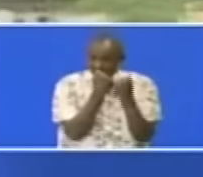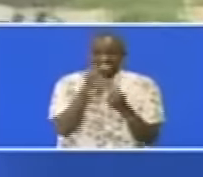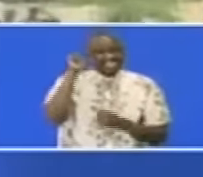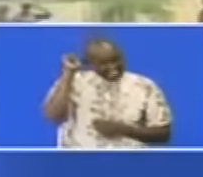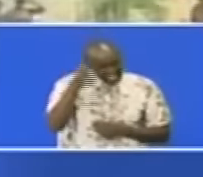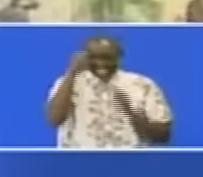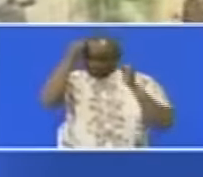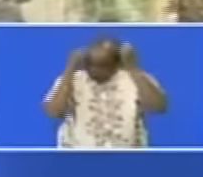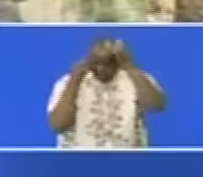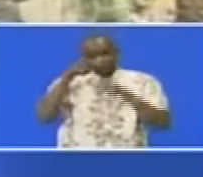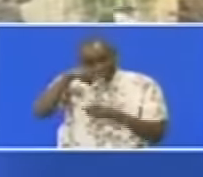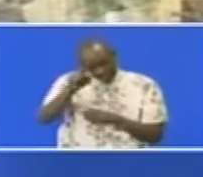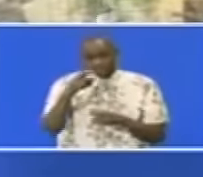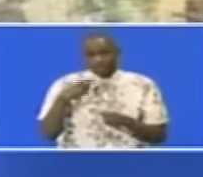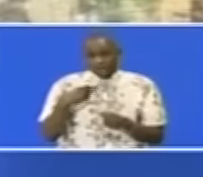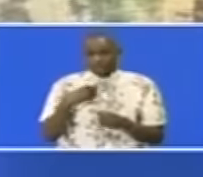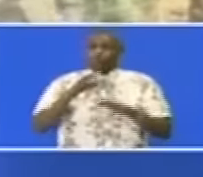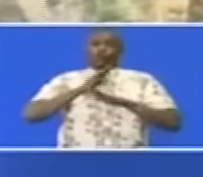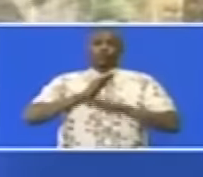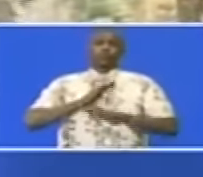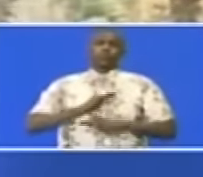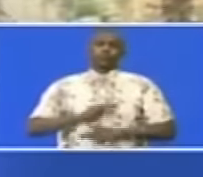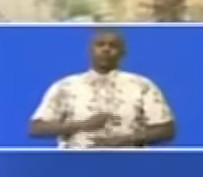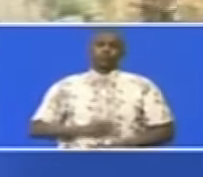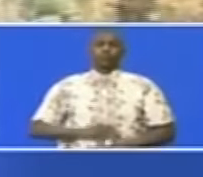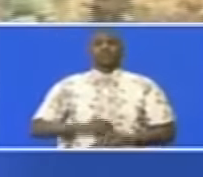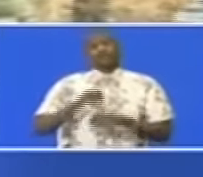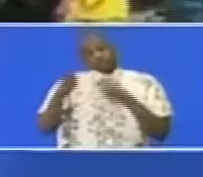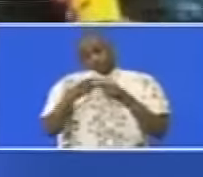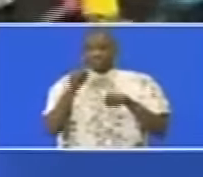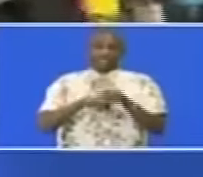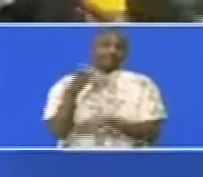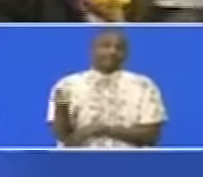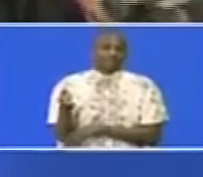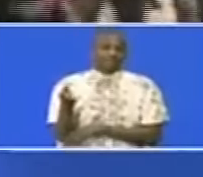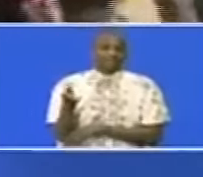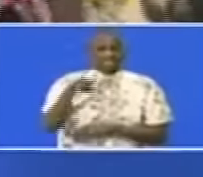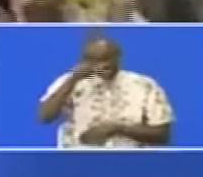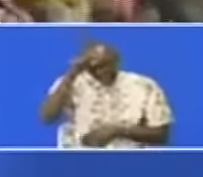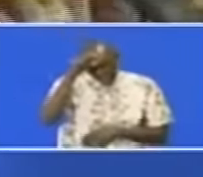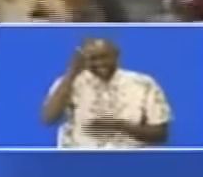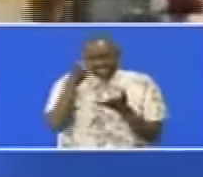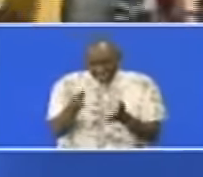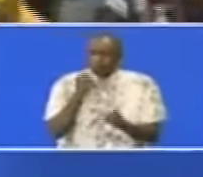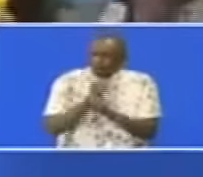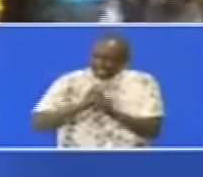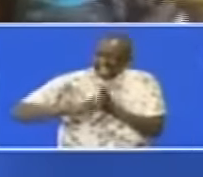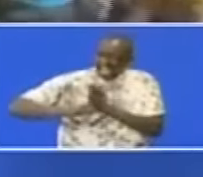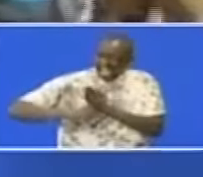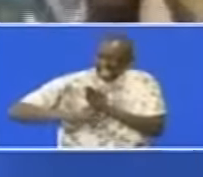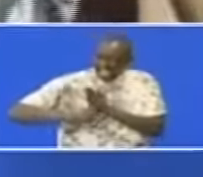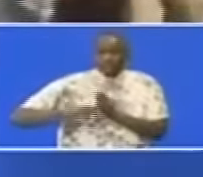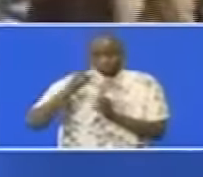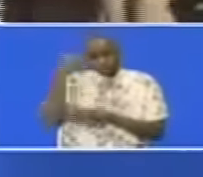security forces can now breathe a sigh of relief, albeit for some time. The government appears to have stemmed the tide of